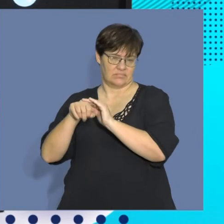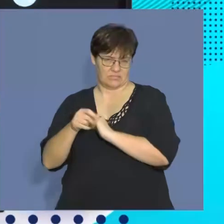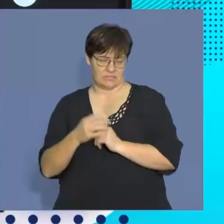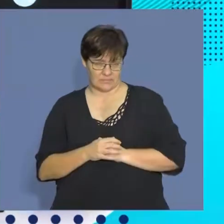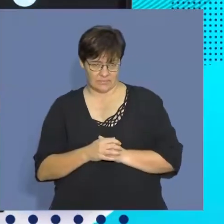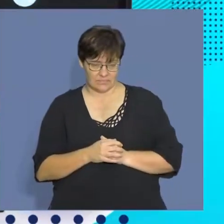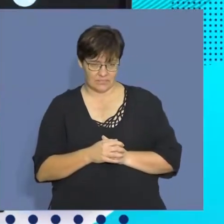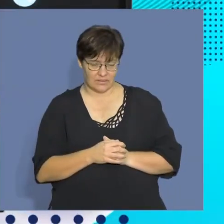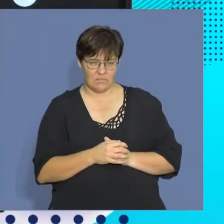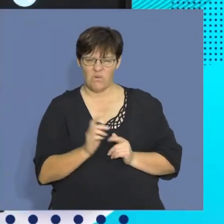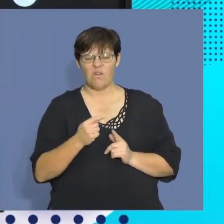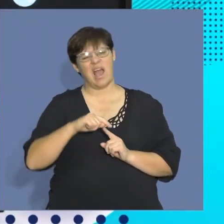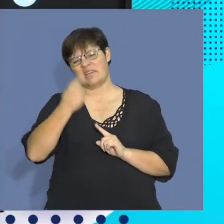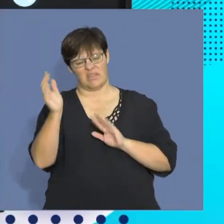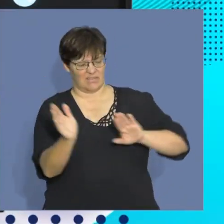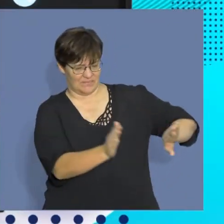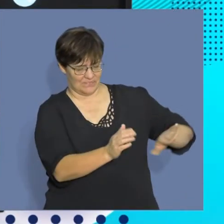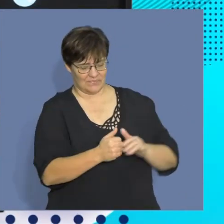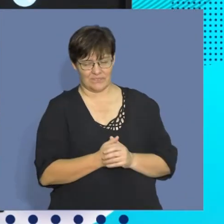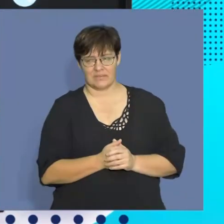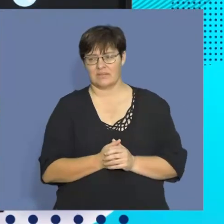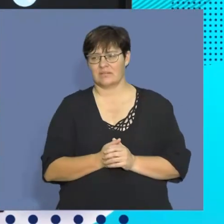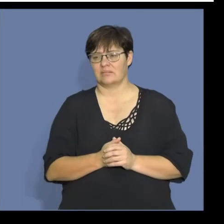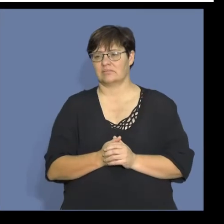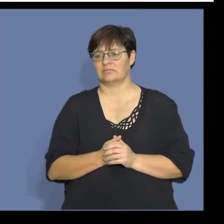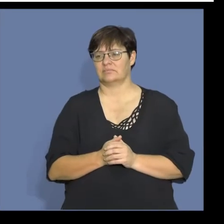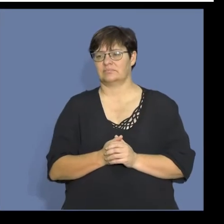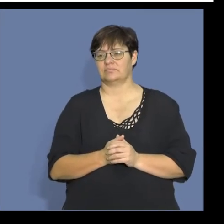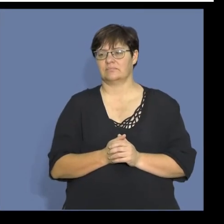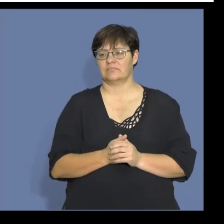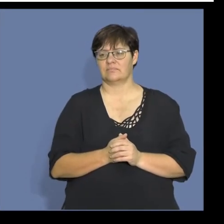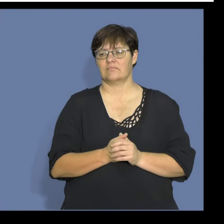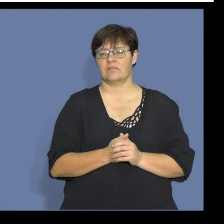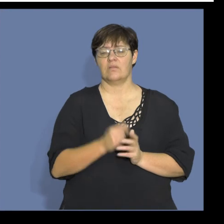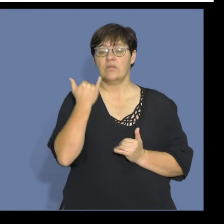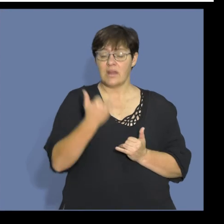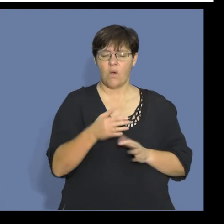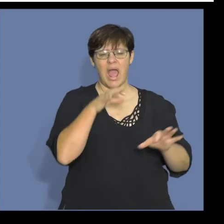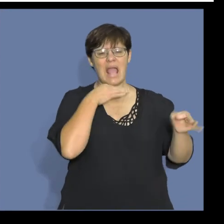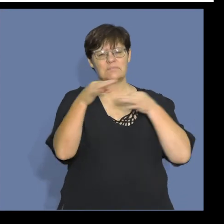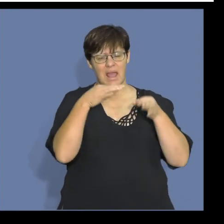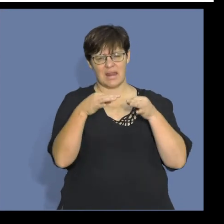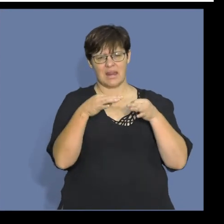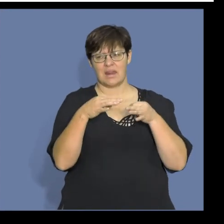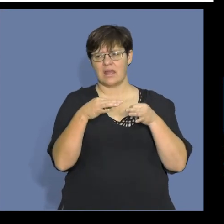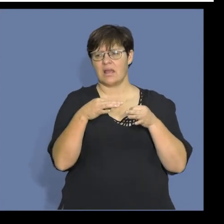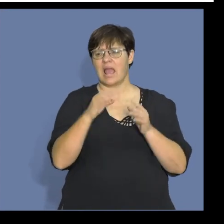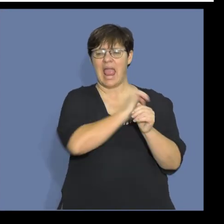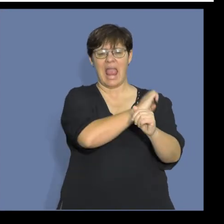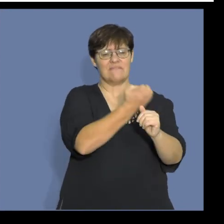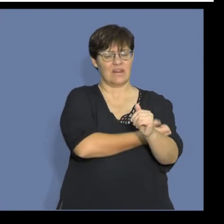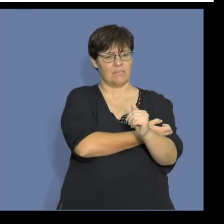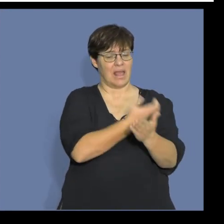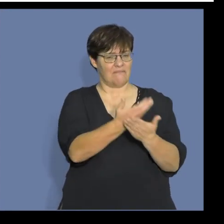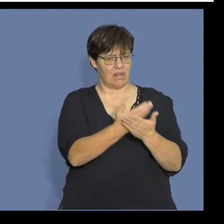the cycle of the parasite. But that's for another lesson. Okay, explain why the amount